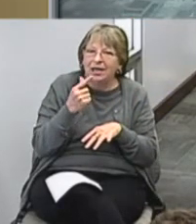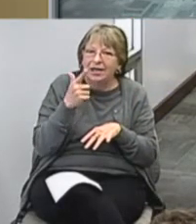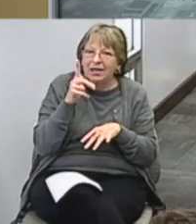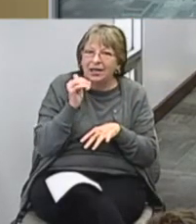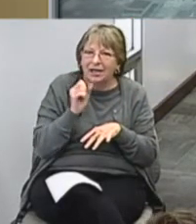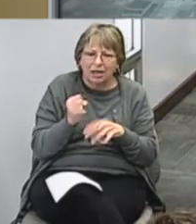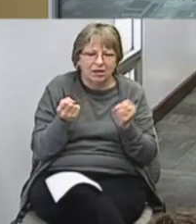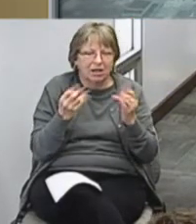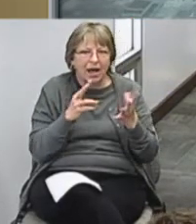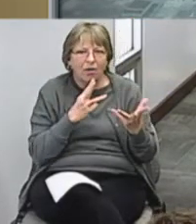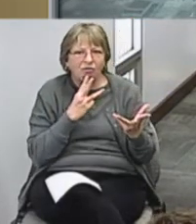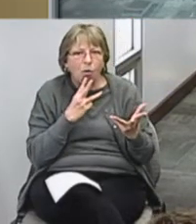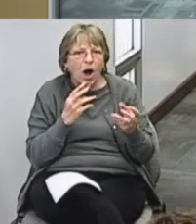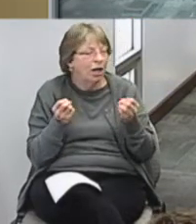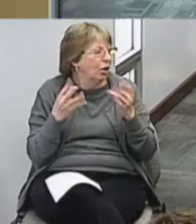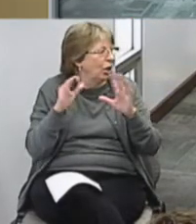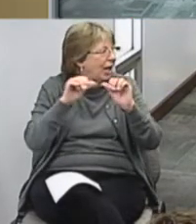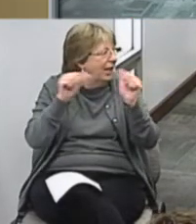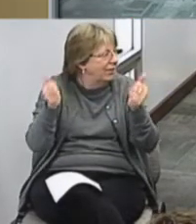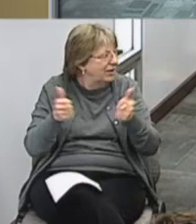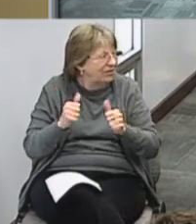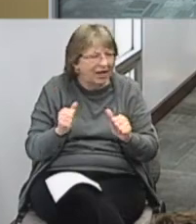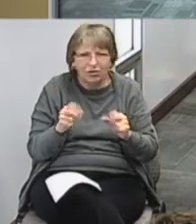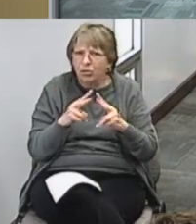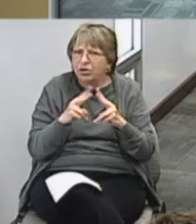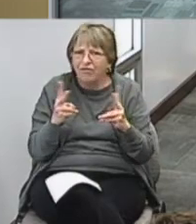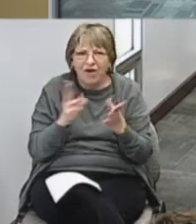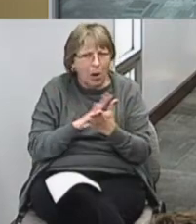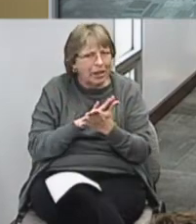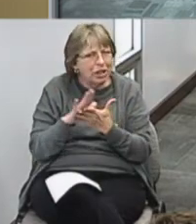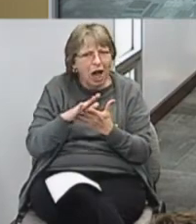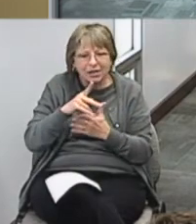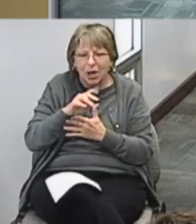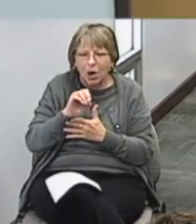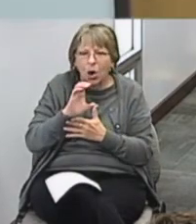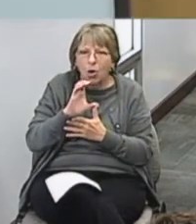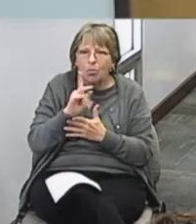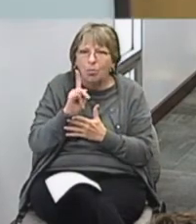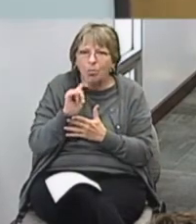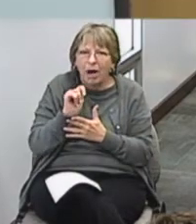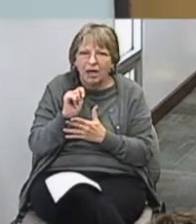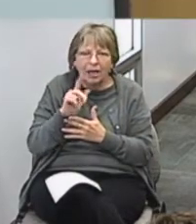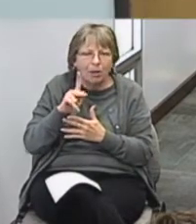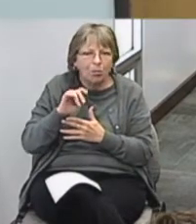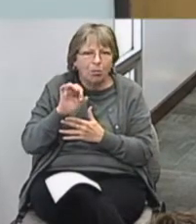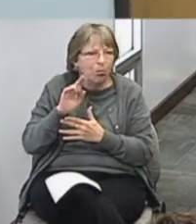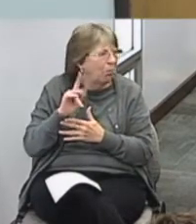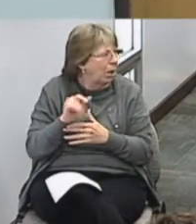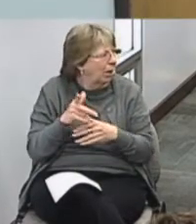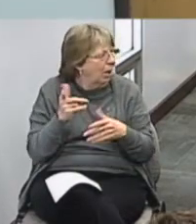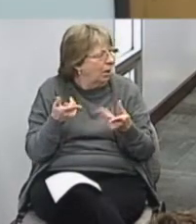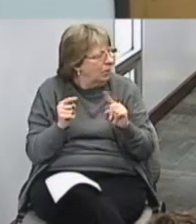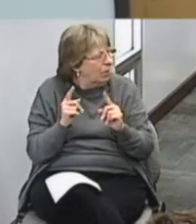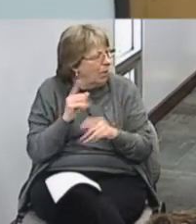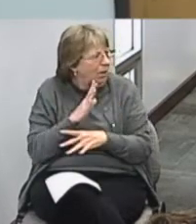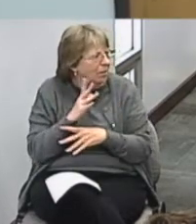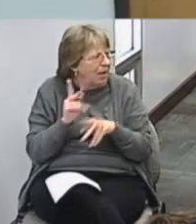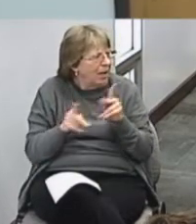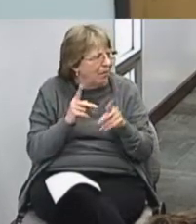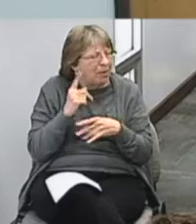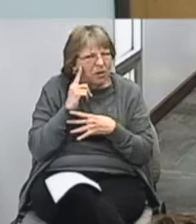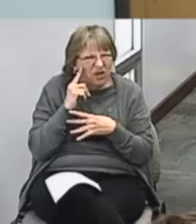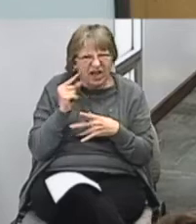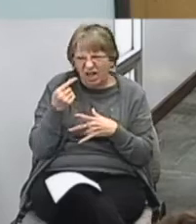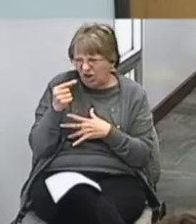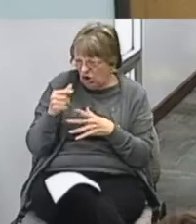water features, a lot of statues. It's a very, very nice park. Yeah. So when people think of park, you know, you guys had discussed this earlier, you think of green